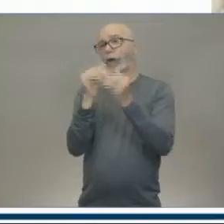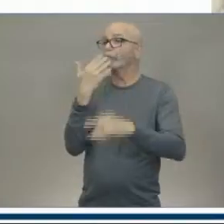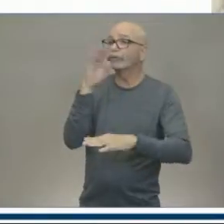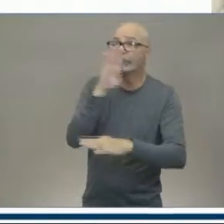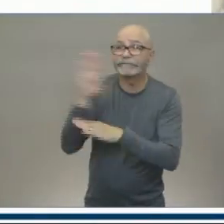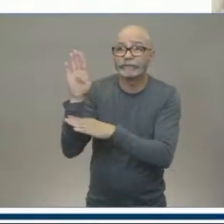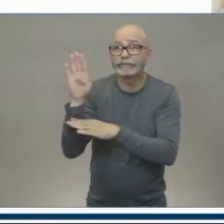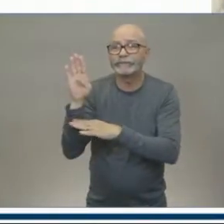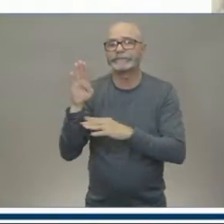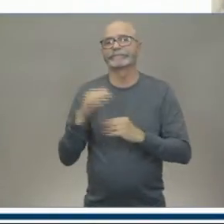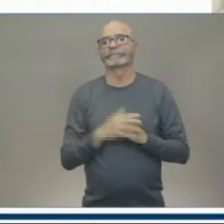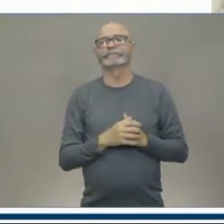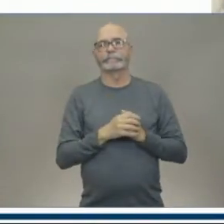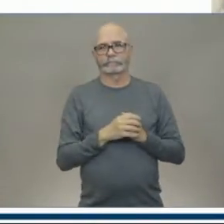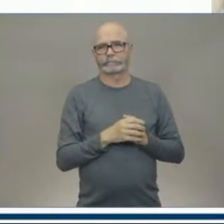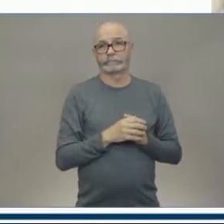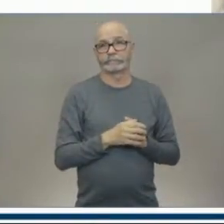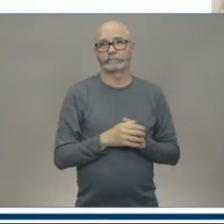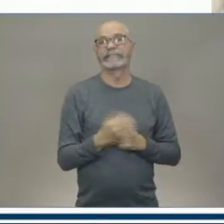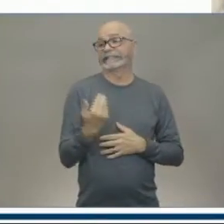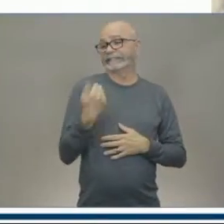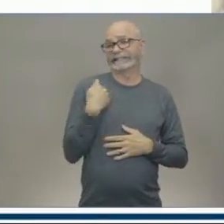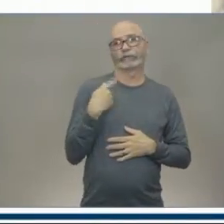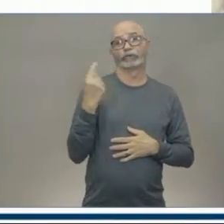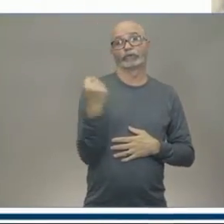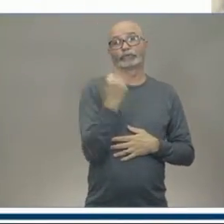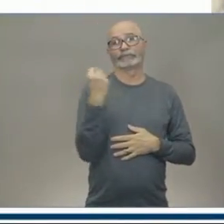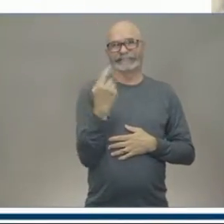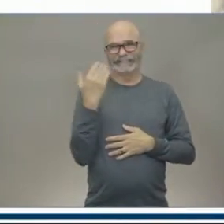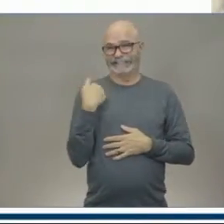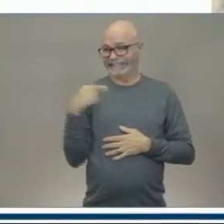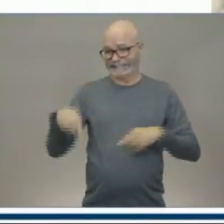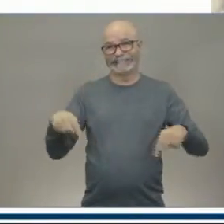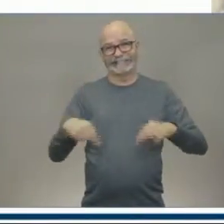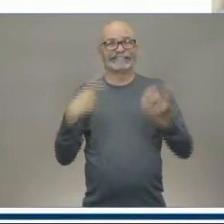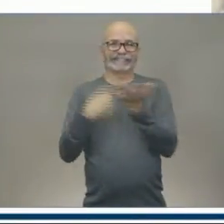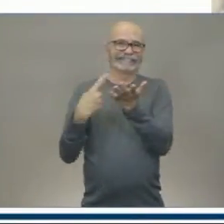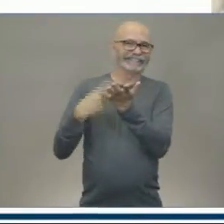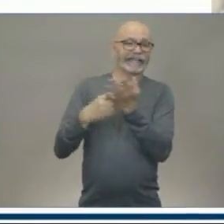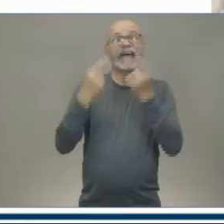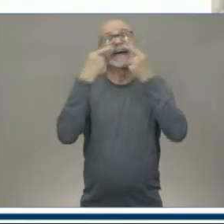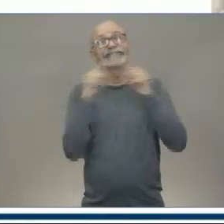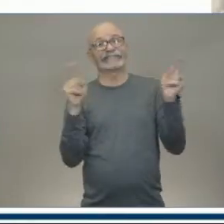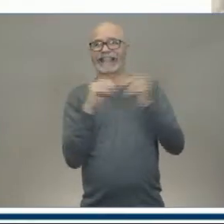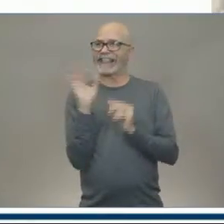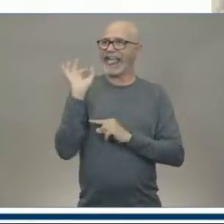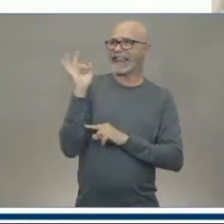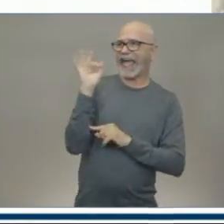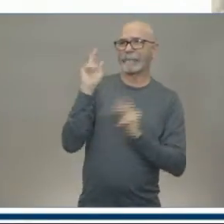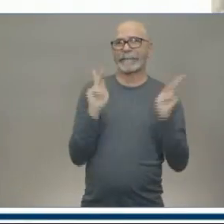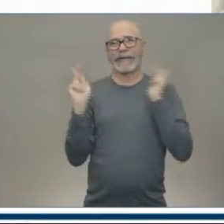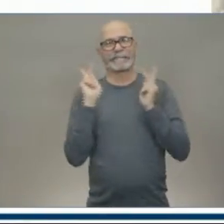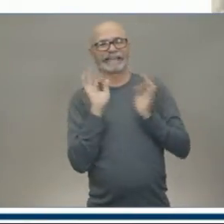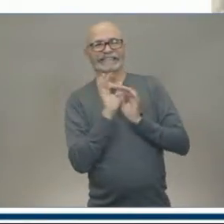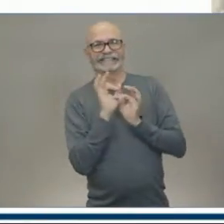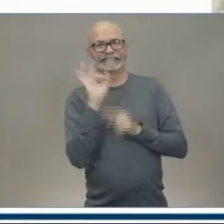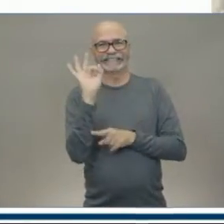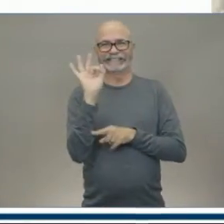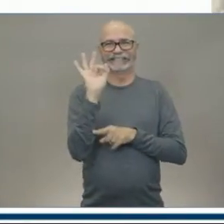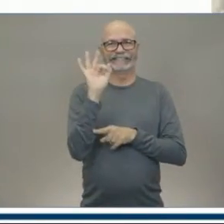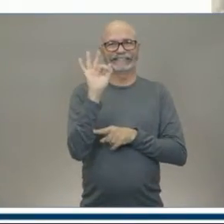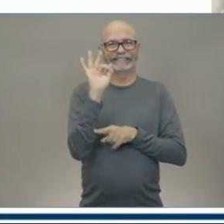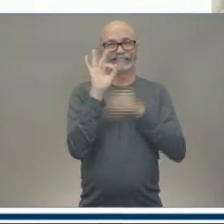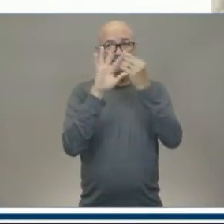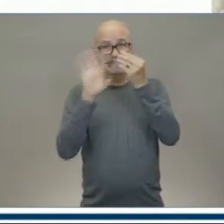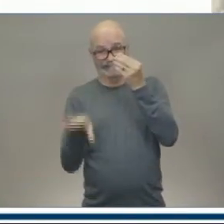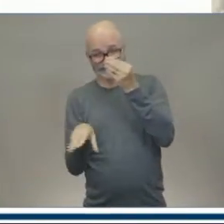Our last briefing was on Tuesday, the 17th. Since then, we've announced 9 new cases of COVID-19, including the 5 that we are